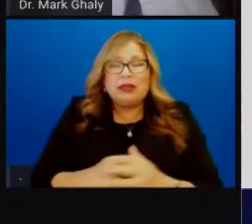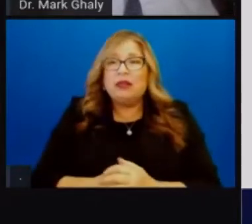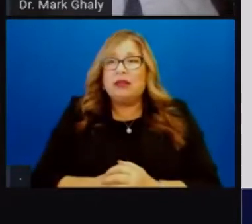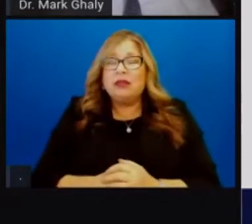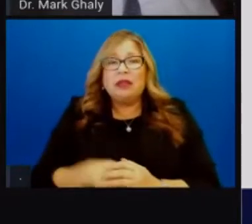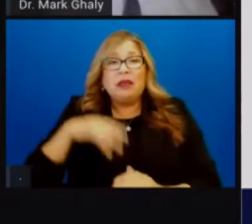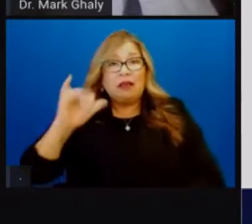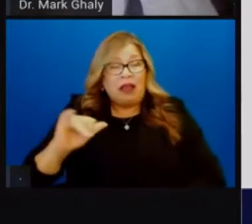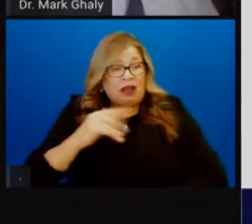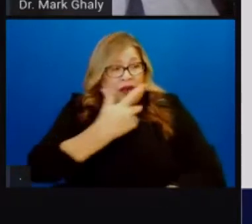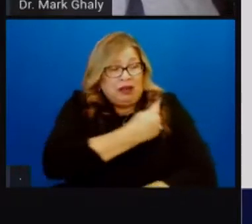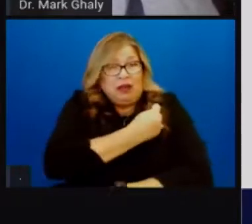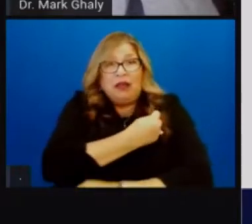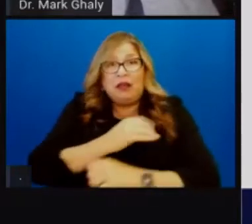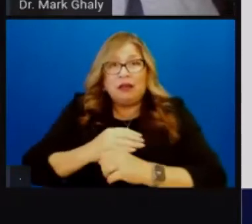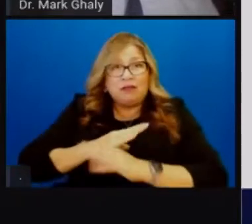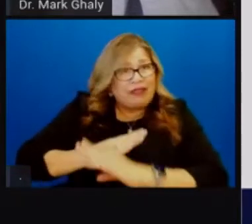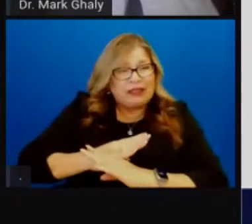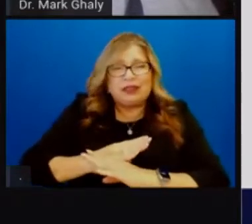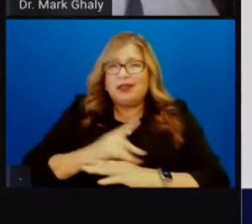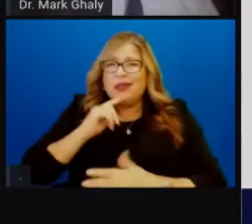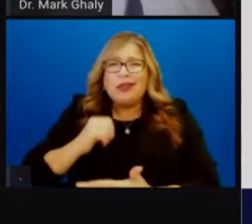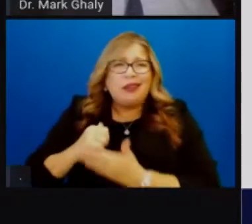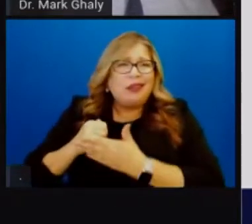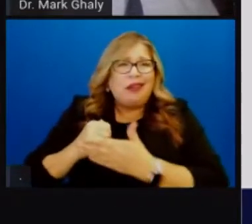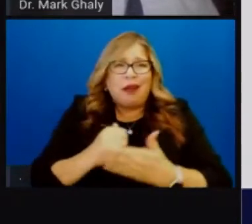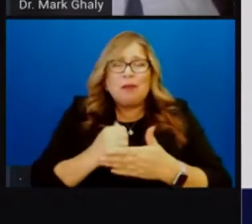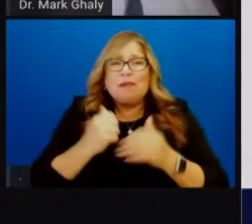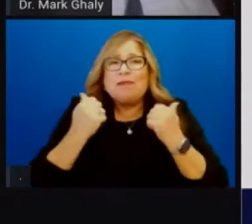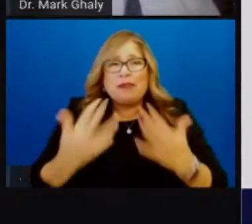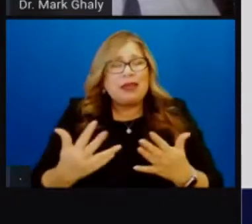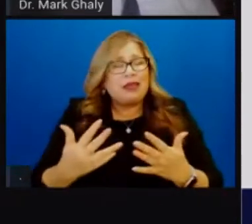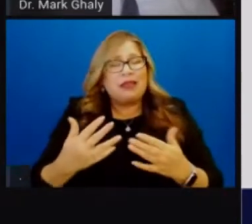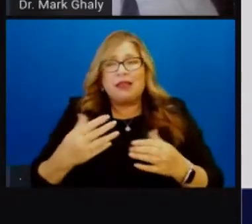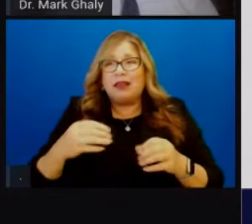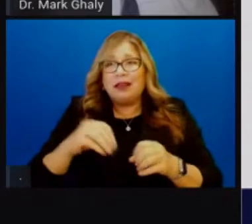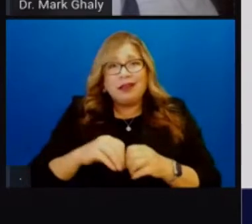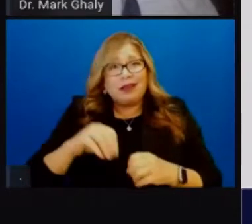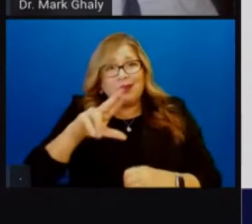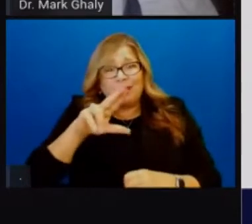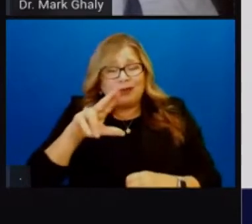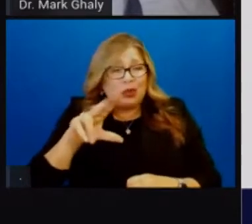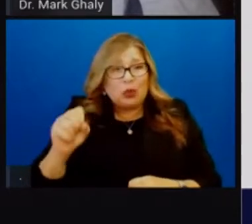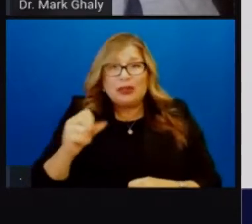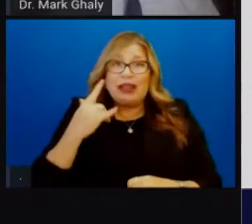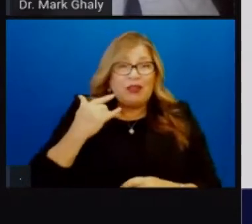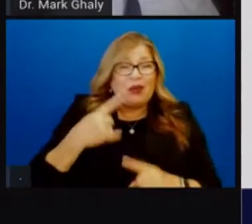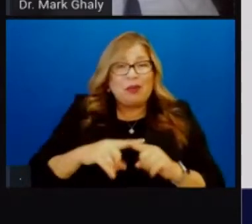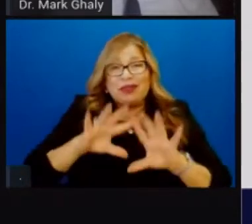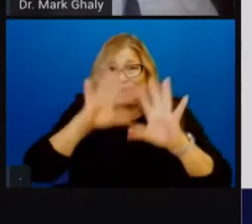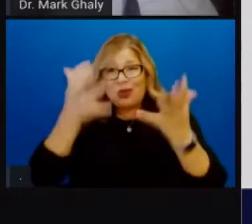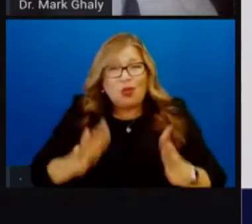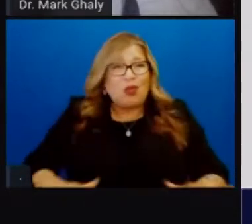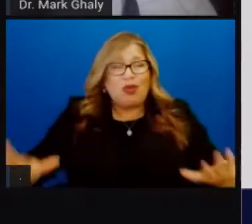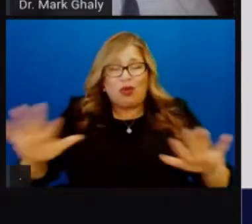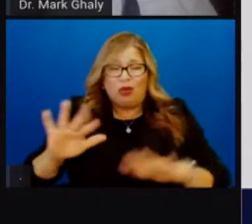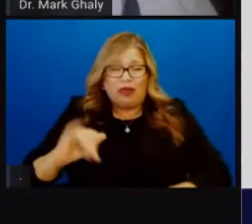of so many Californians, so many Americans, and so many citizens of our globe to really save lives and